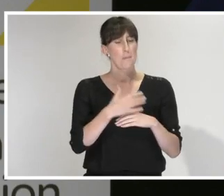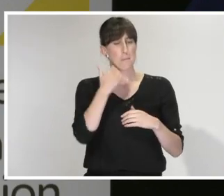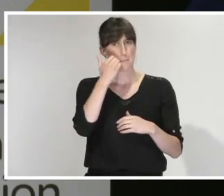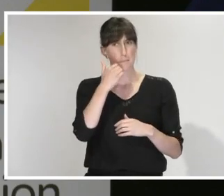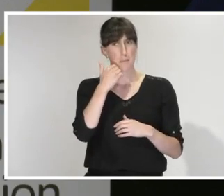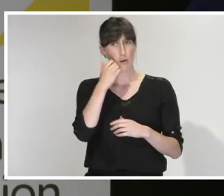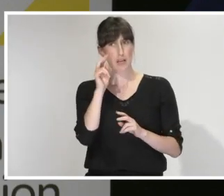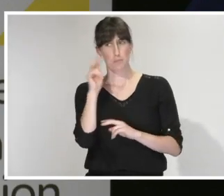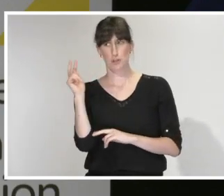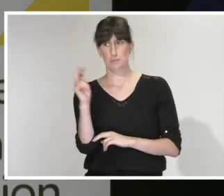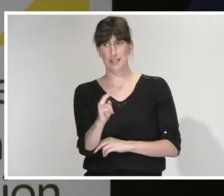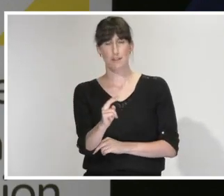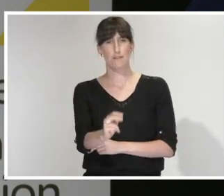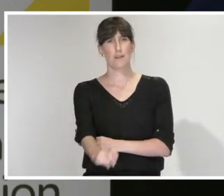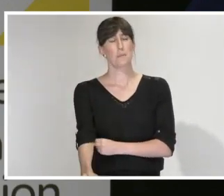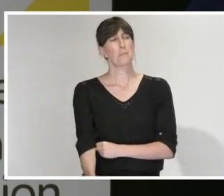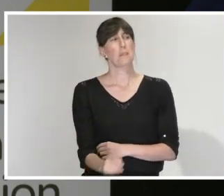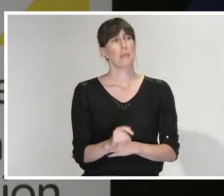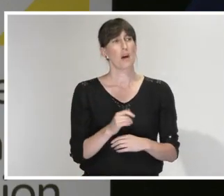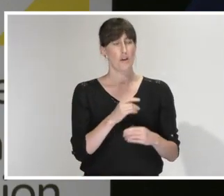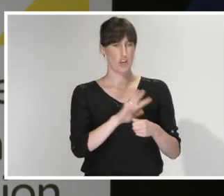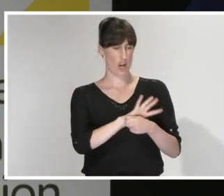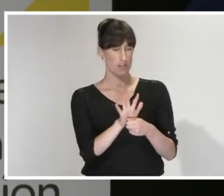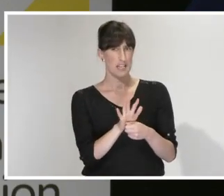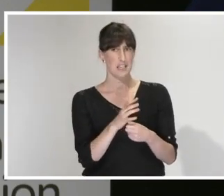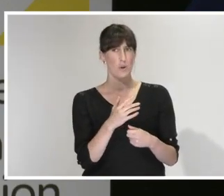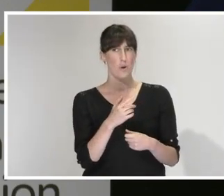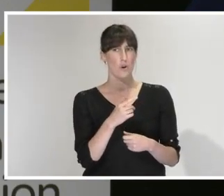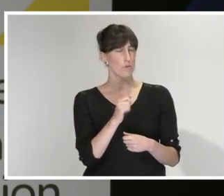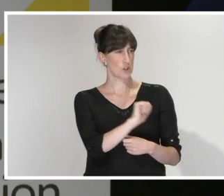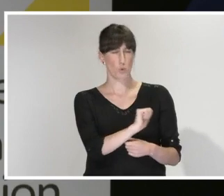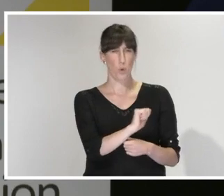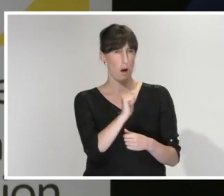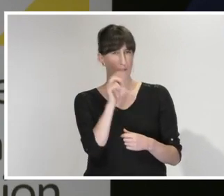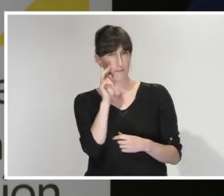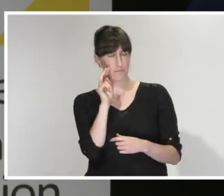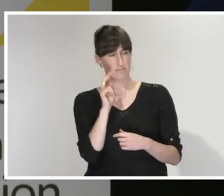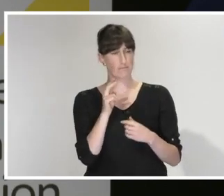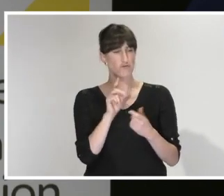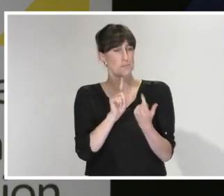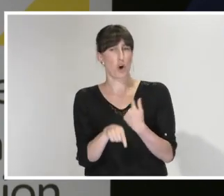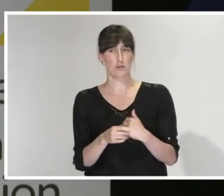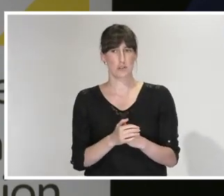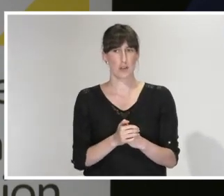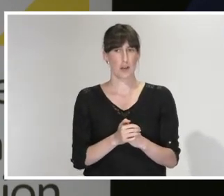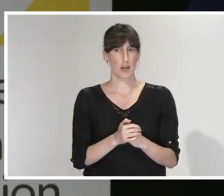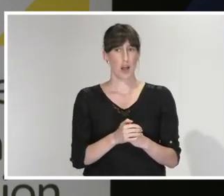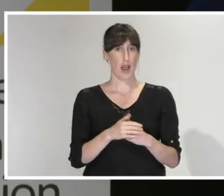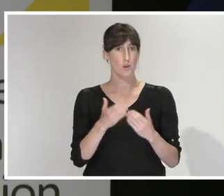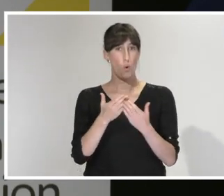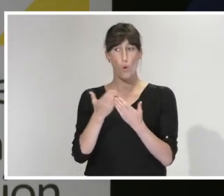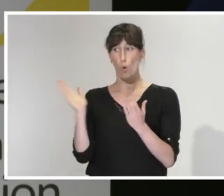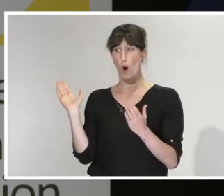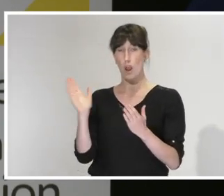COVID-19, I mean, what's your response to that, and what sort of representation do you have at your high-level core government expert